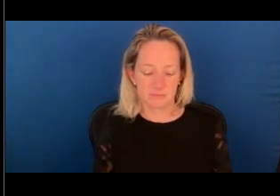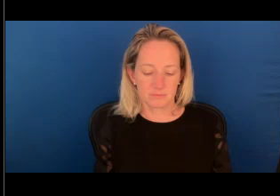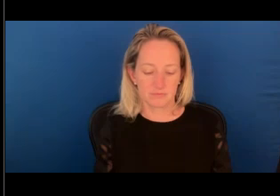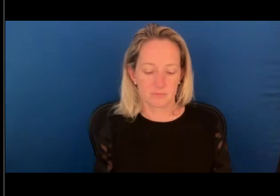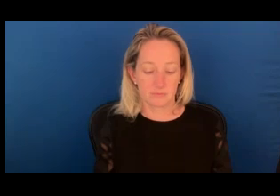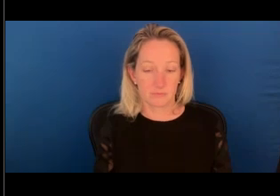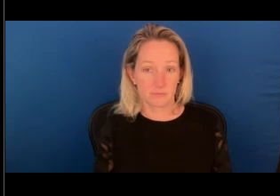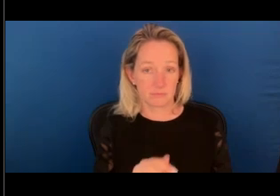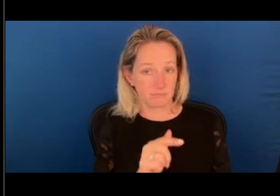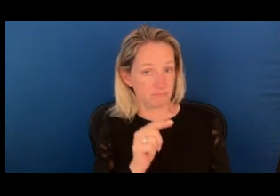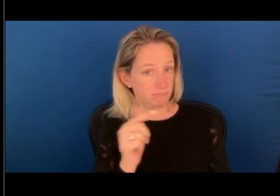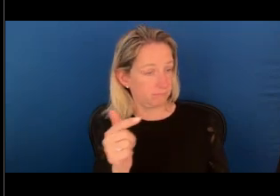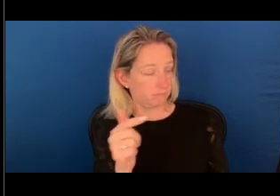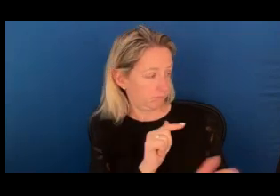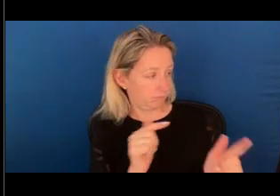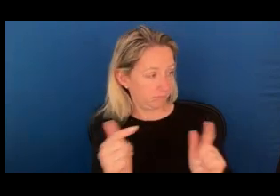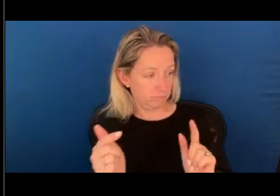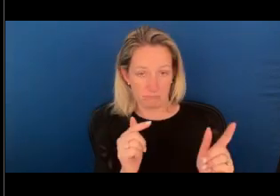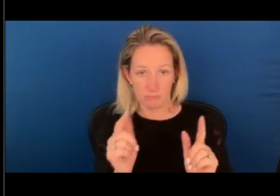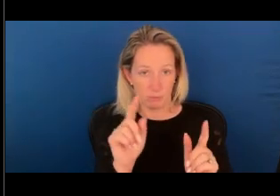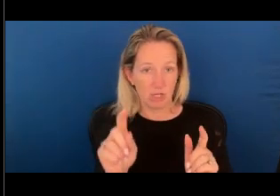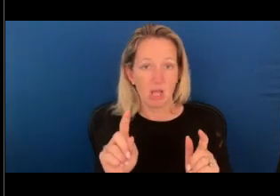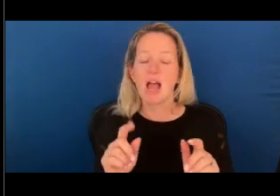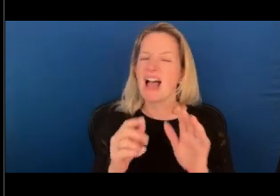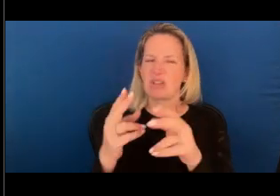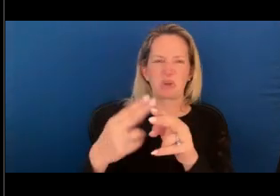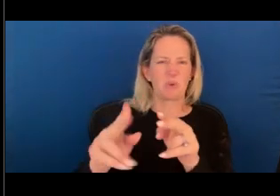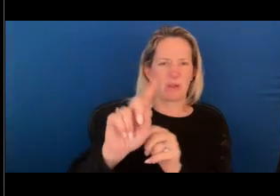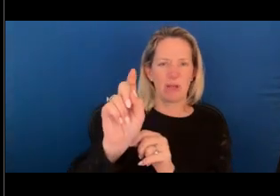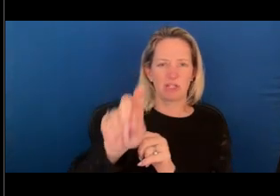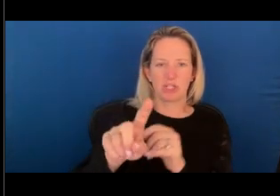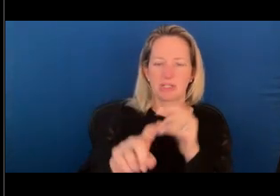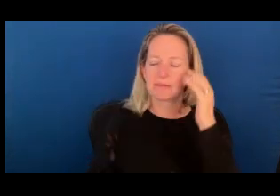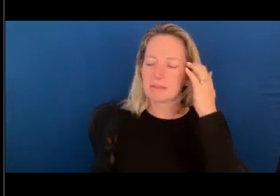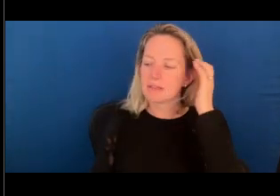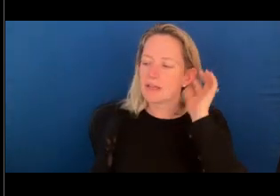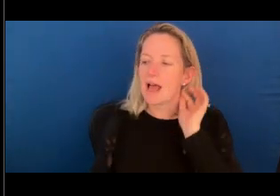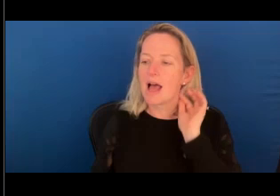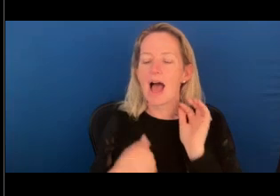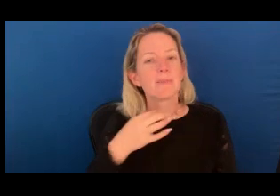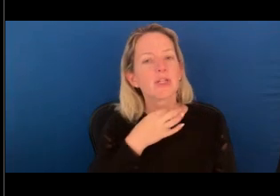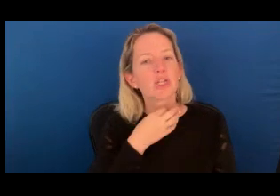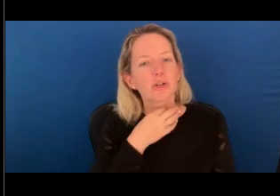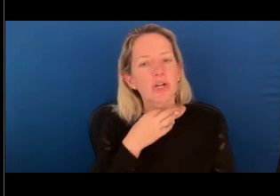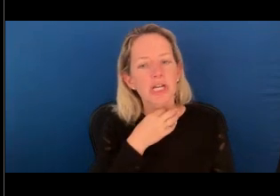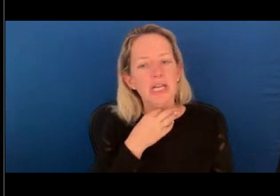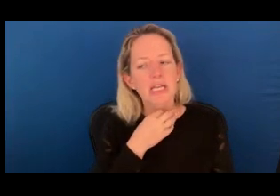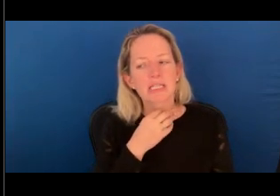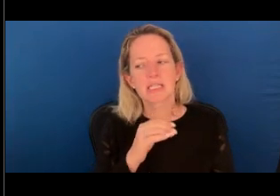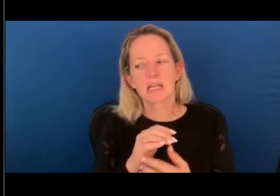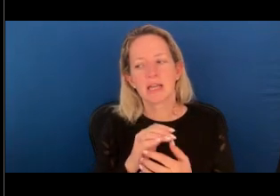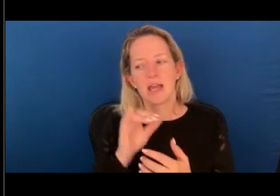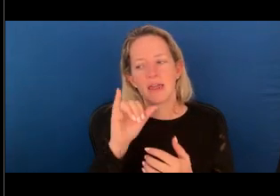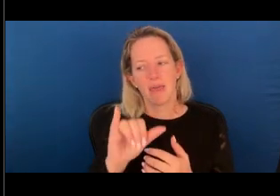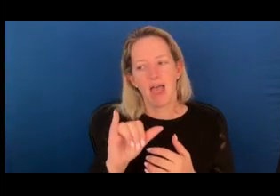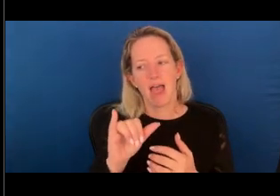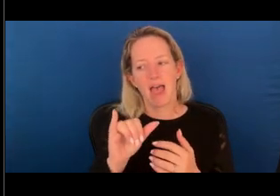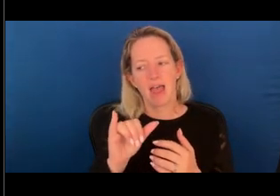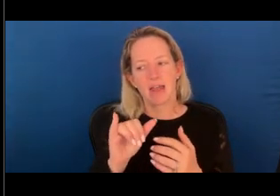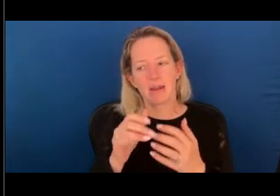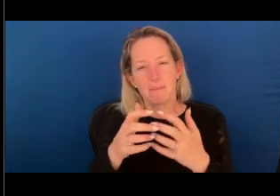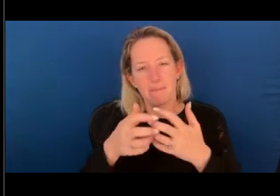Do you want to go first? All right. So I have a quick question about, I'm curious about how does the mechanism work in terms